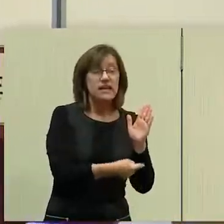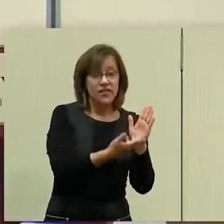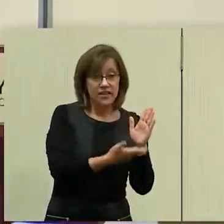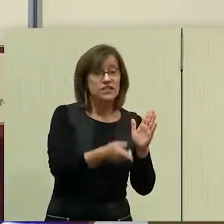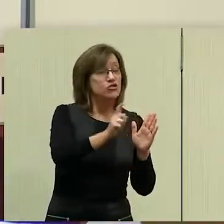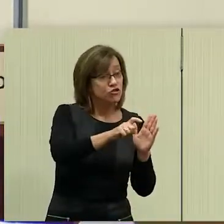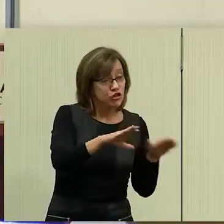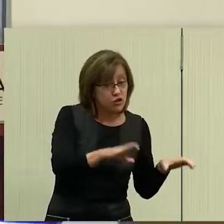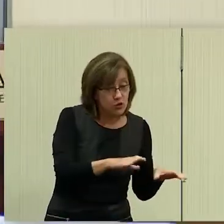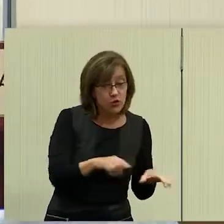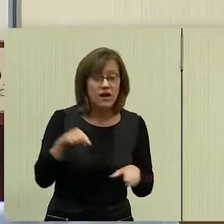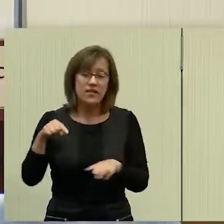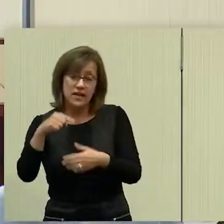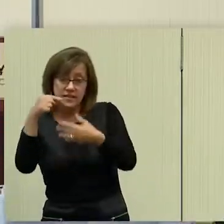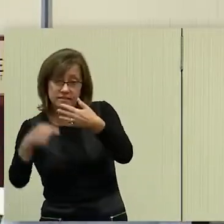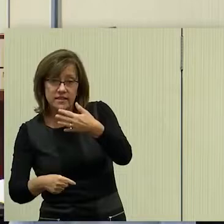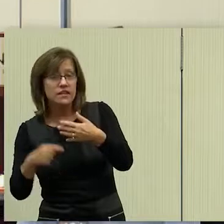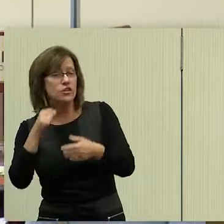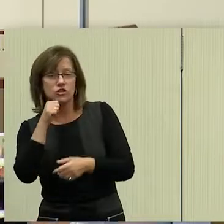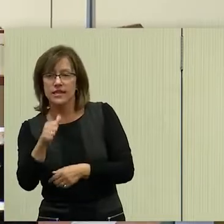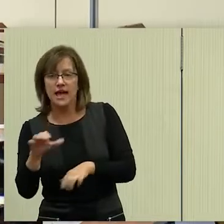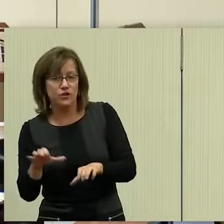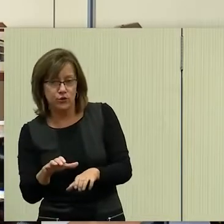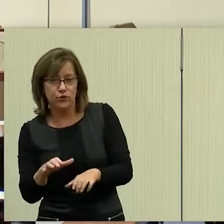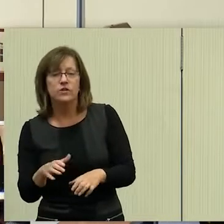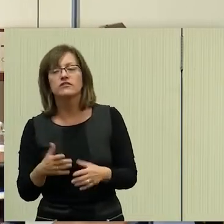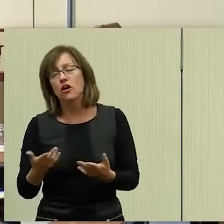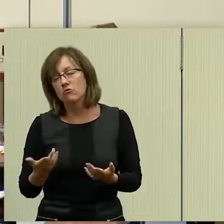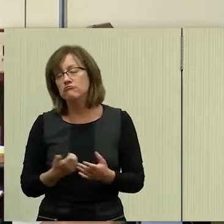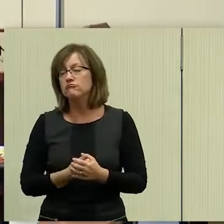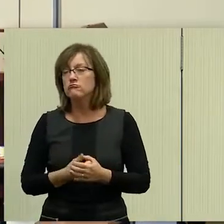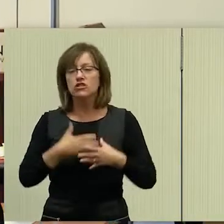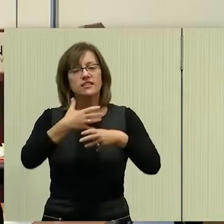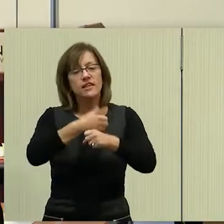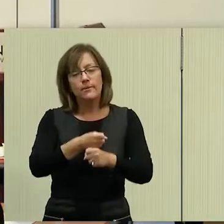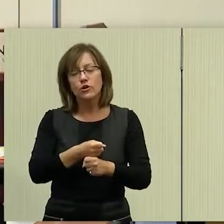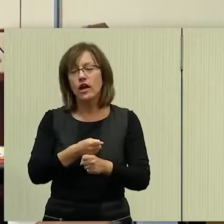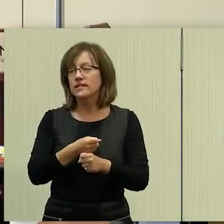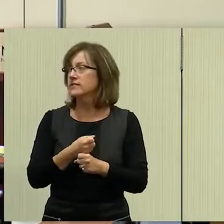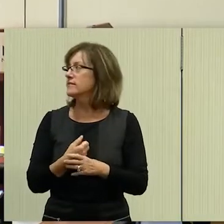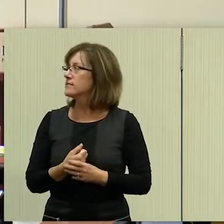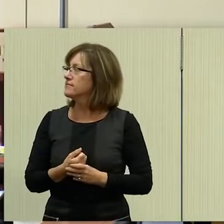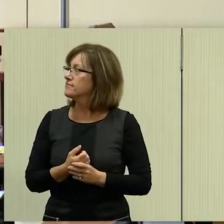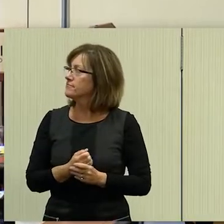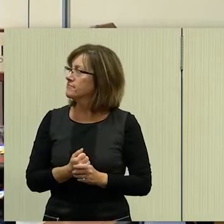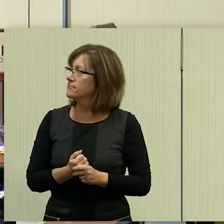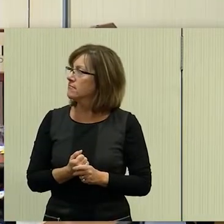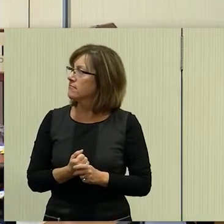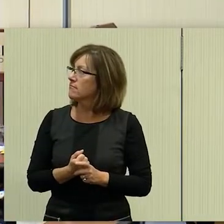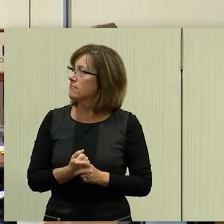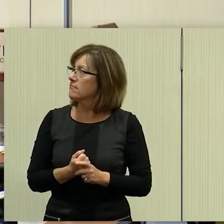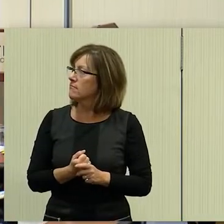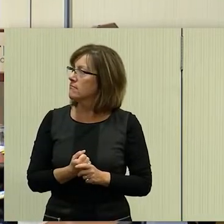we should do, here's things we shouldn't do. So she brings them up, you know, kind of summarizes it with the children.